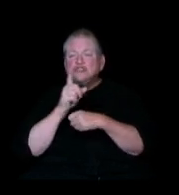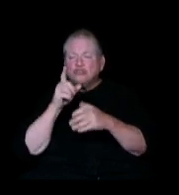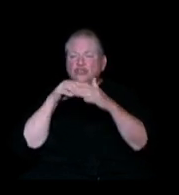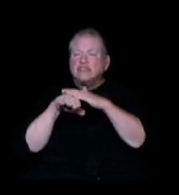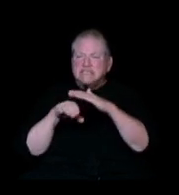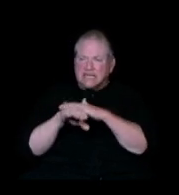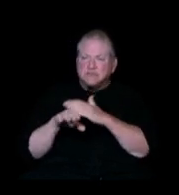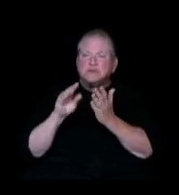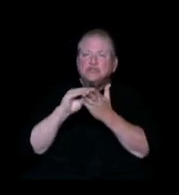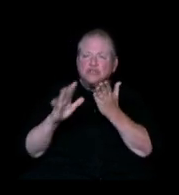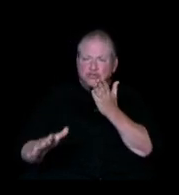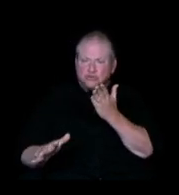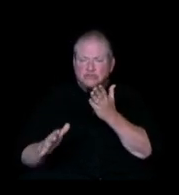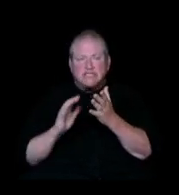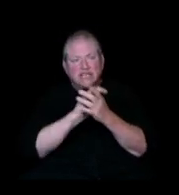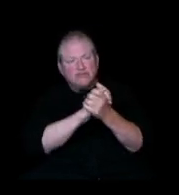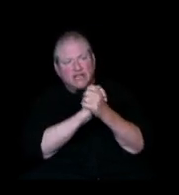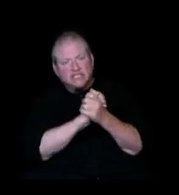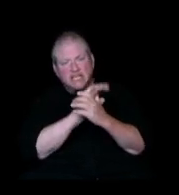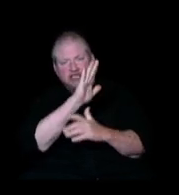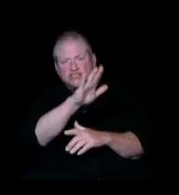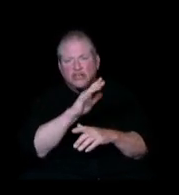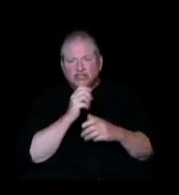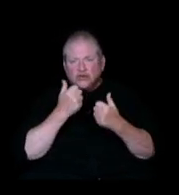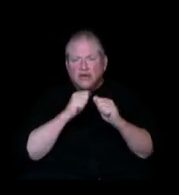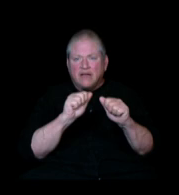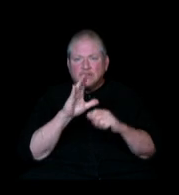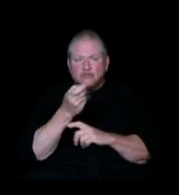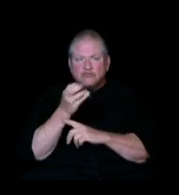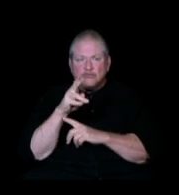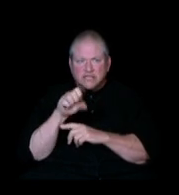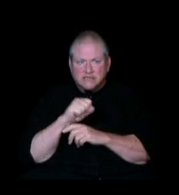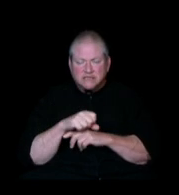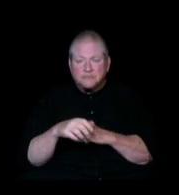to students. Congratulations on your exceptional performance, Chris.